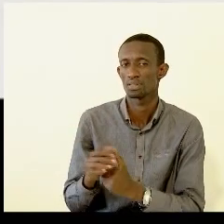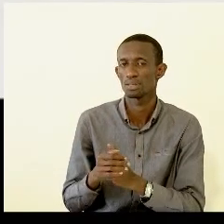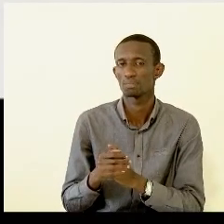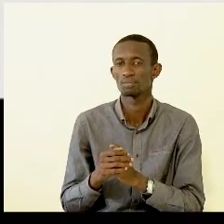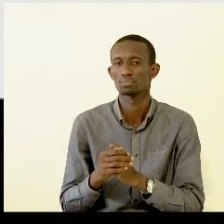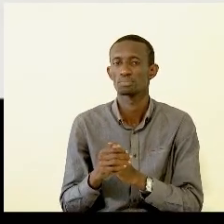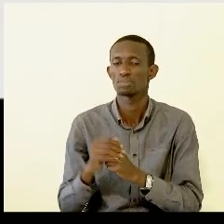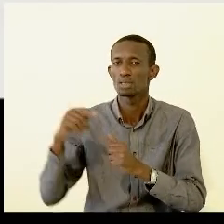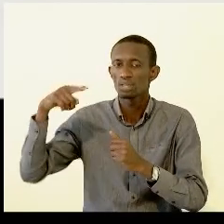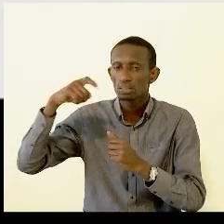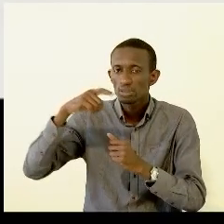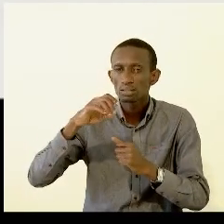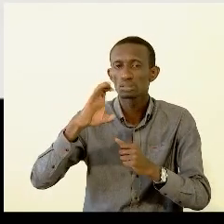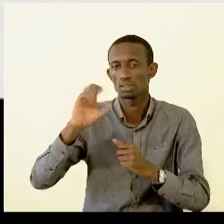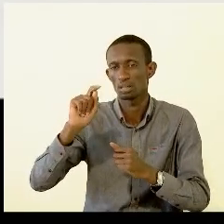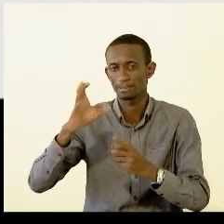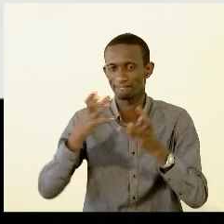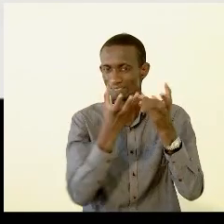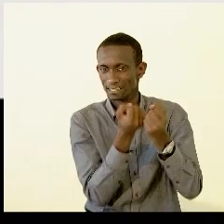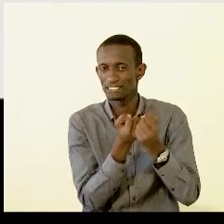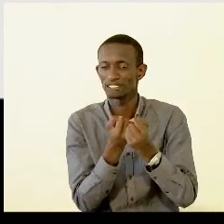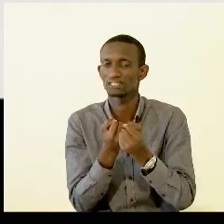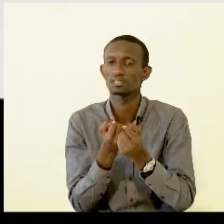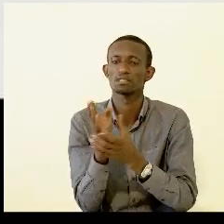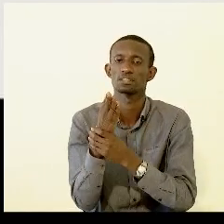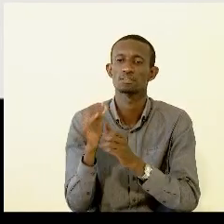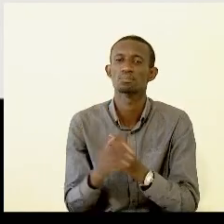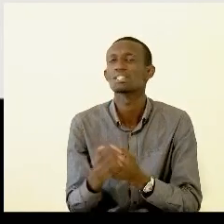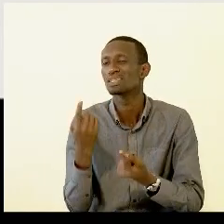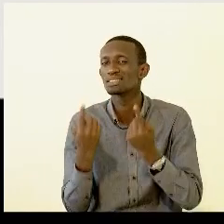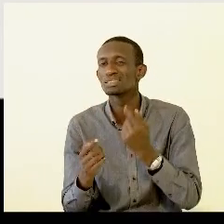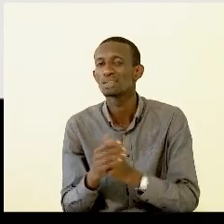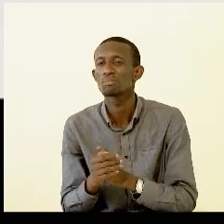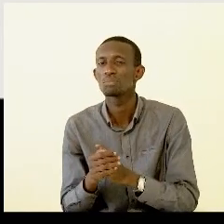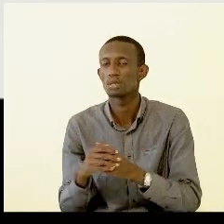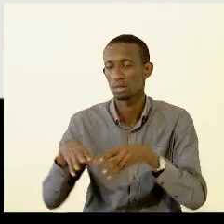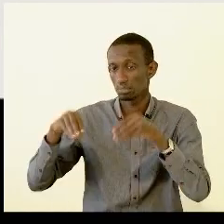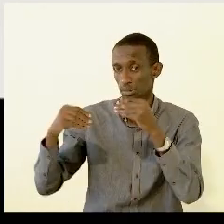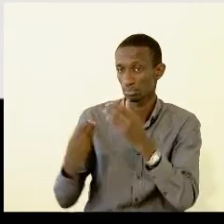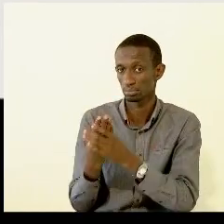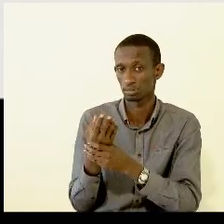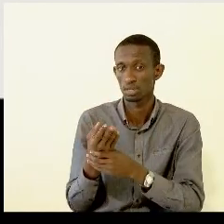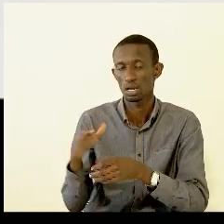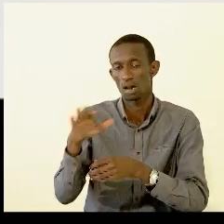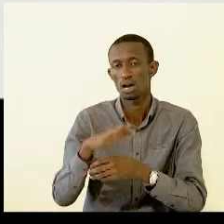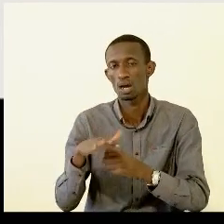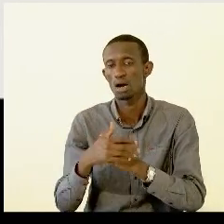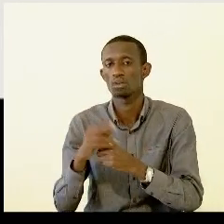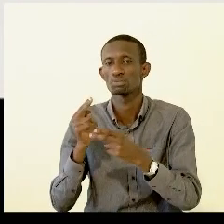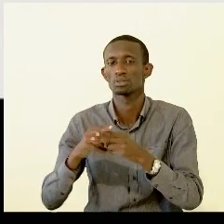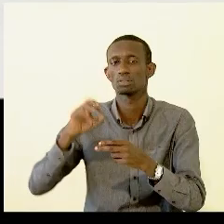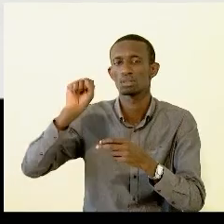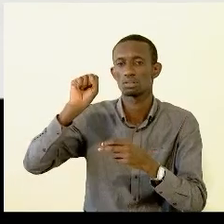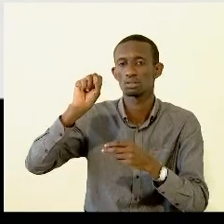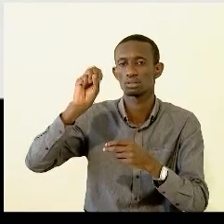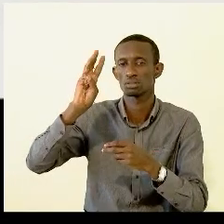call insect-catching leaves. Some of the plants live in swampy soils, and remember, in